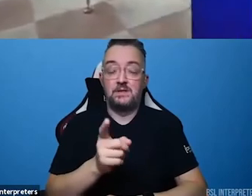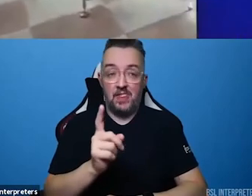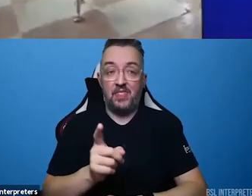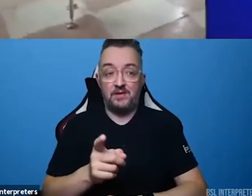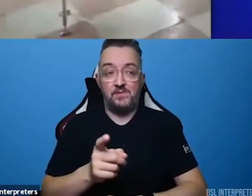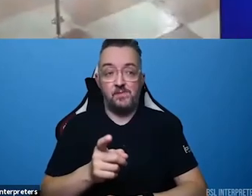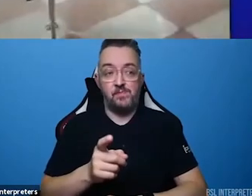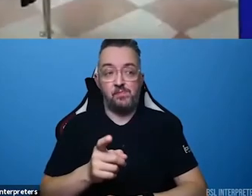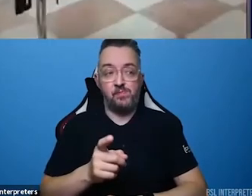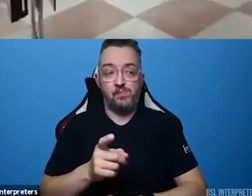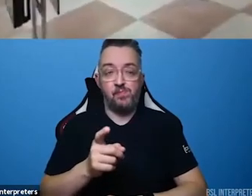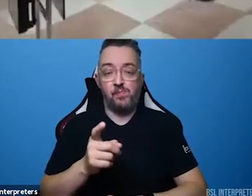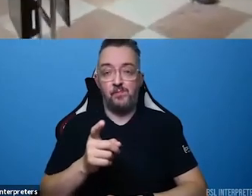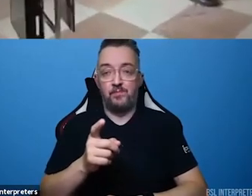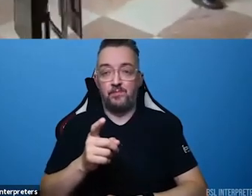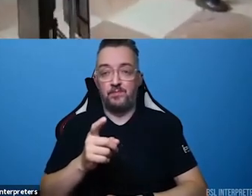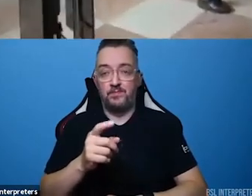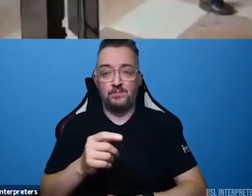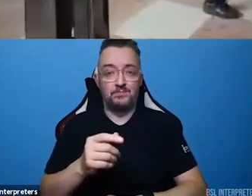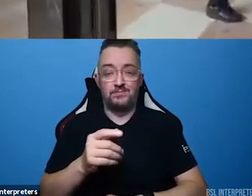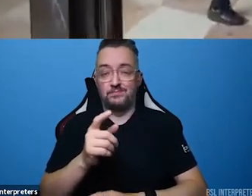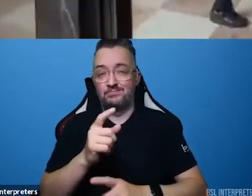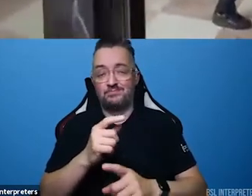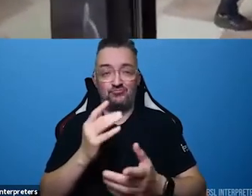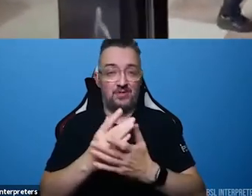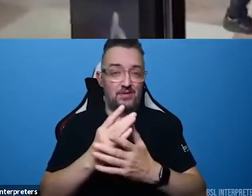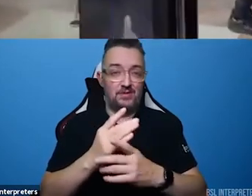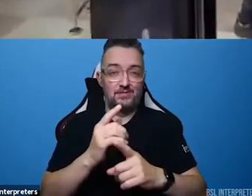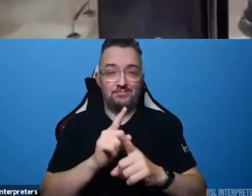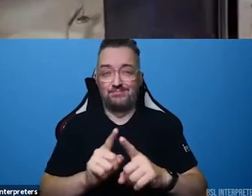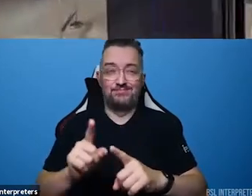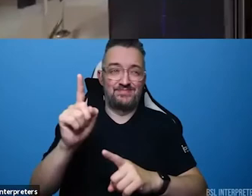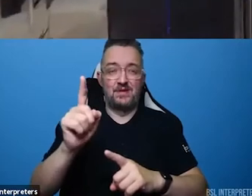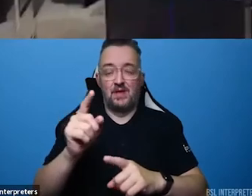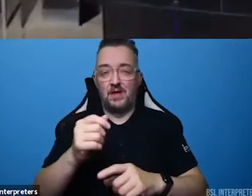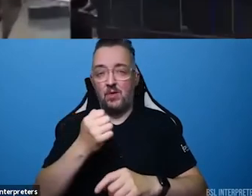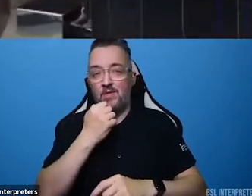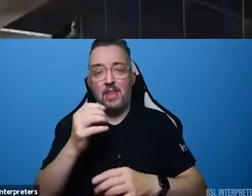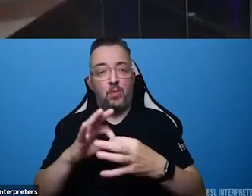ultimate revision of human architecture.